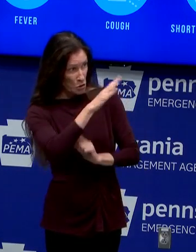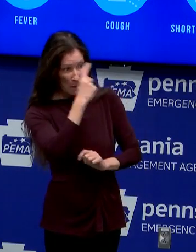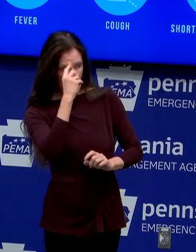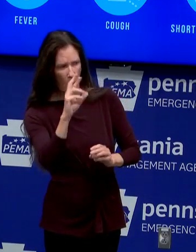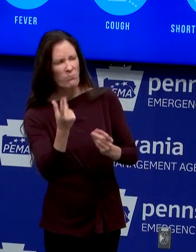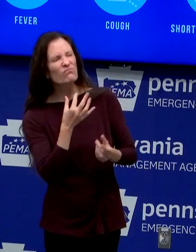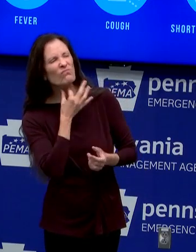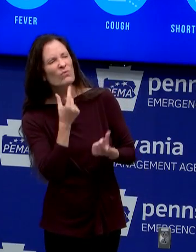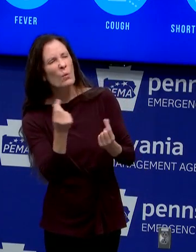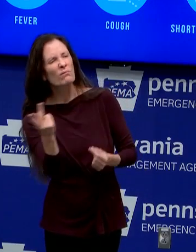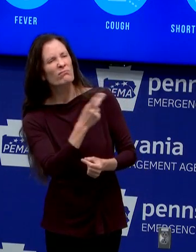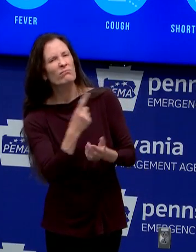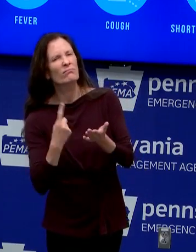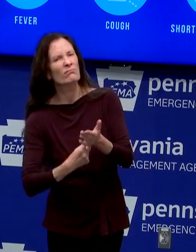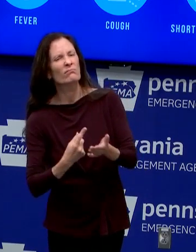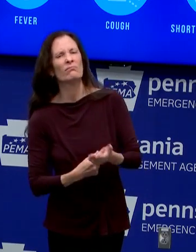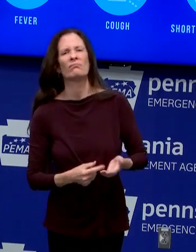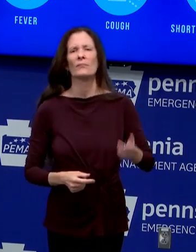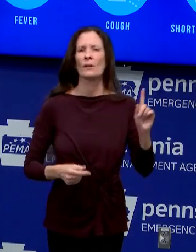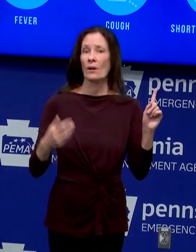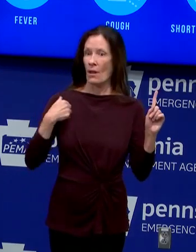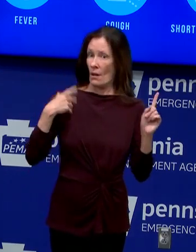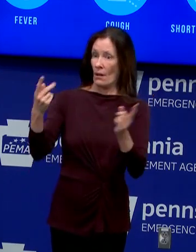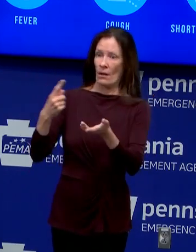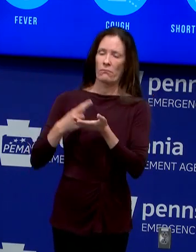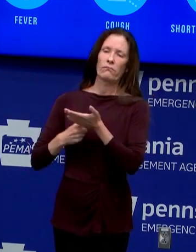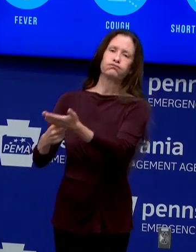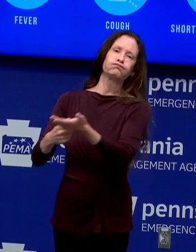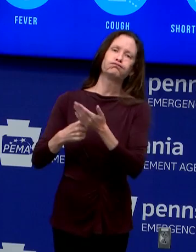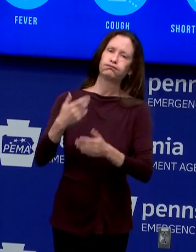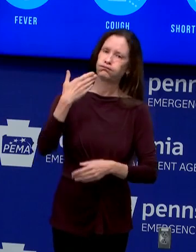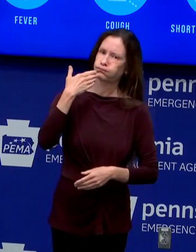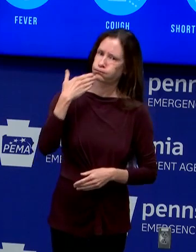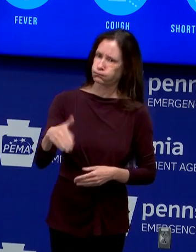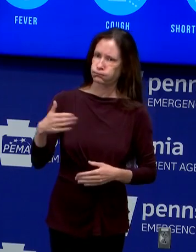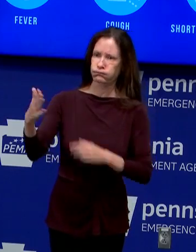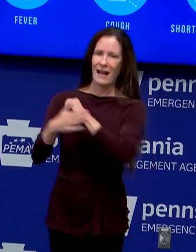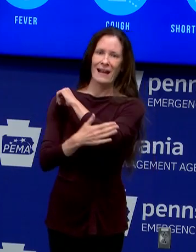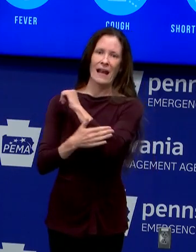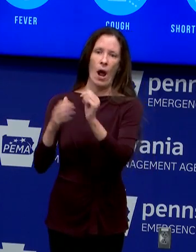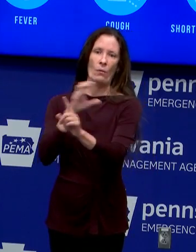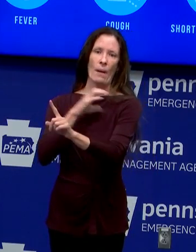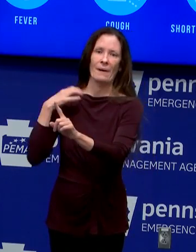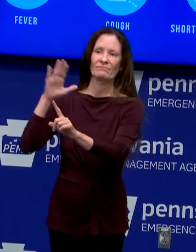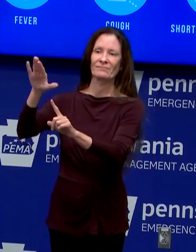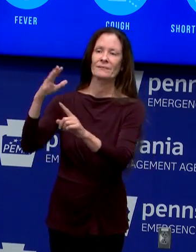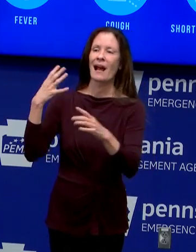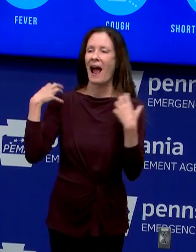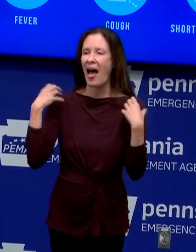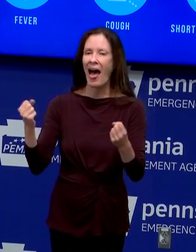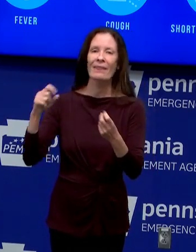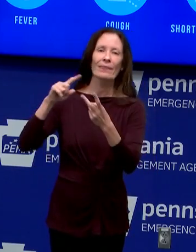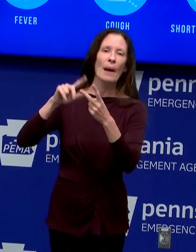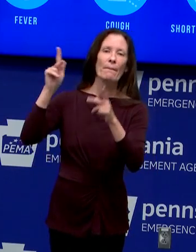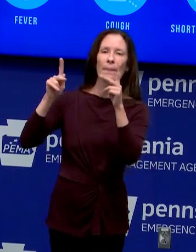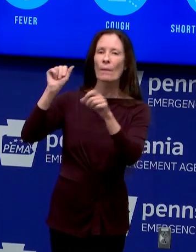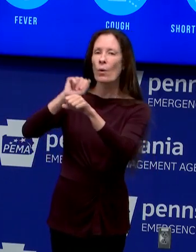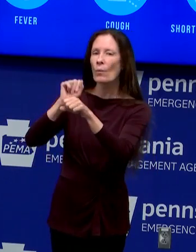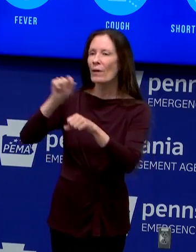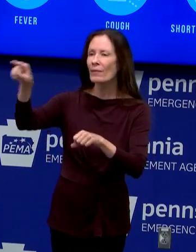county commissioners as well as the county health commissioner and others, with our staff and their staff,